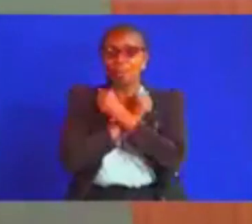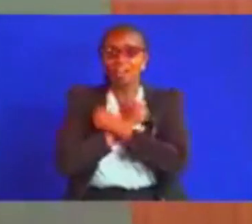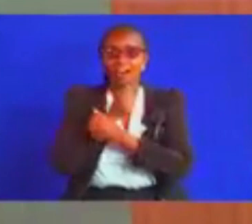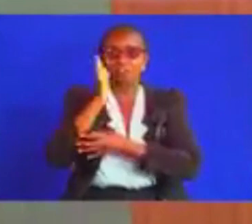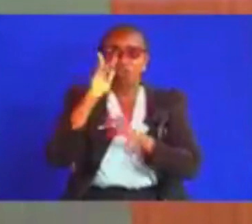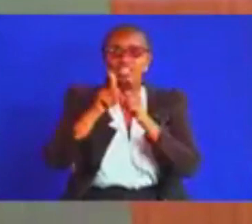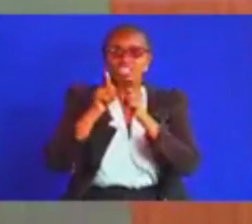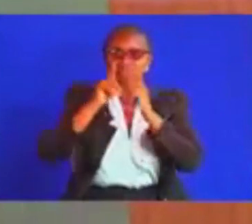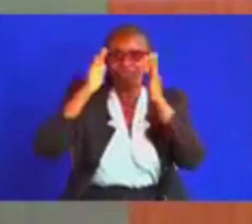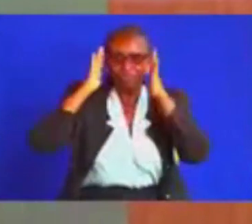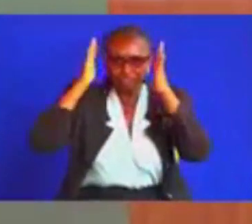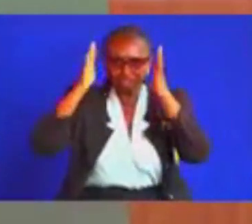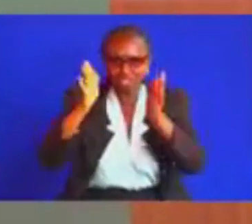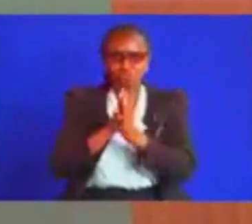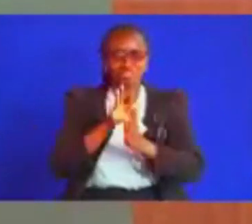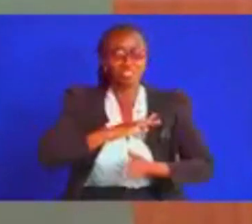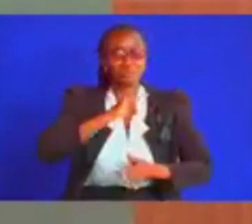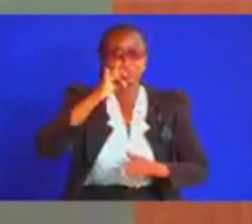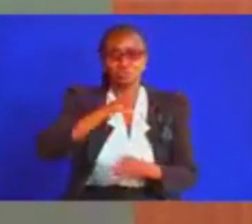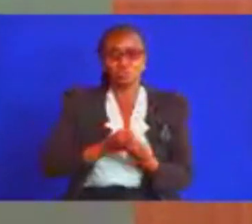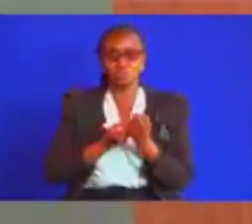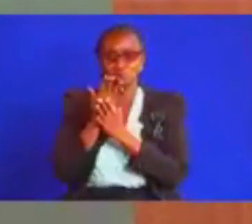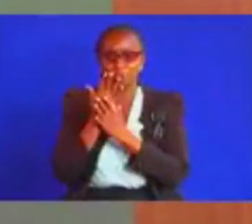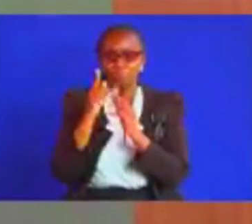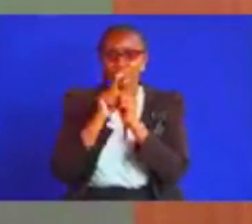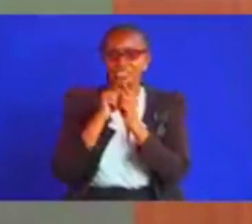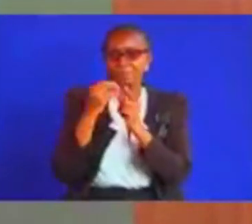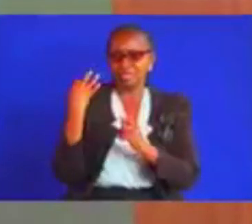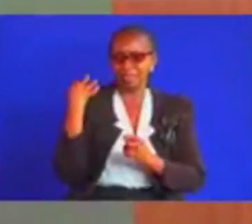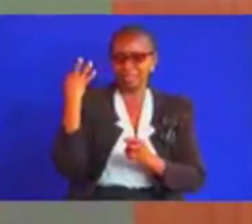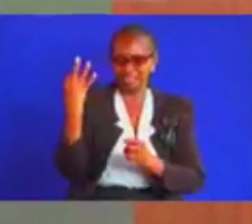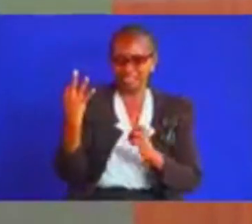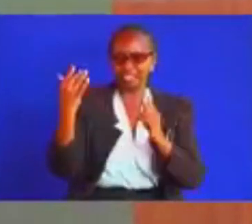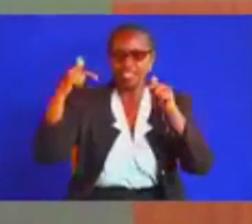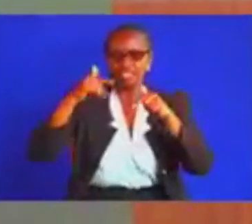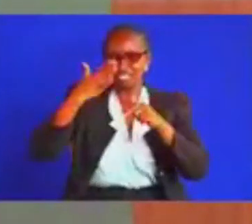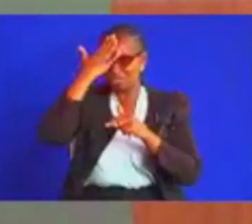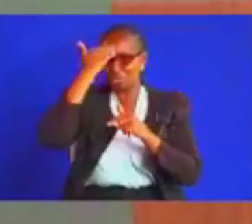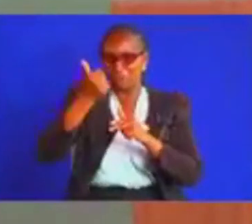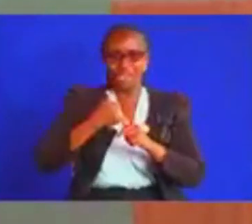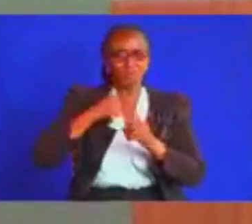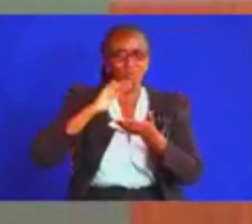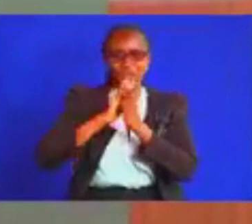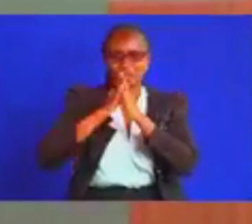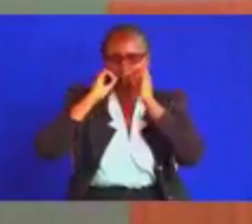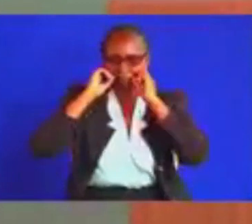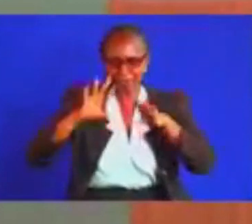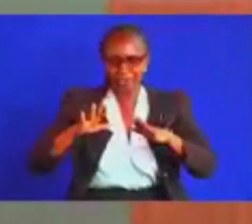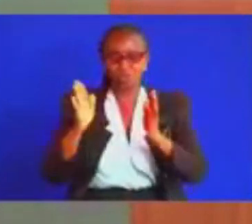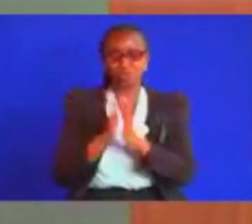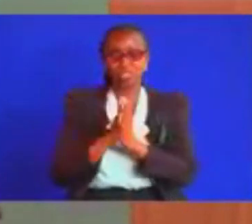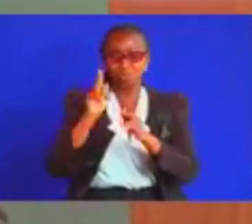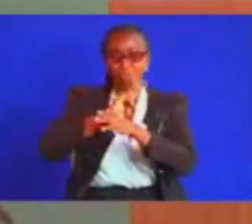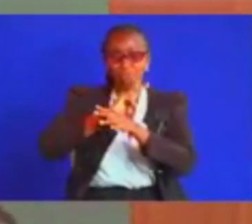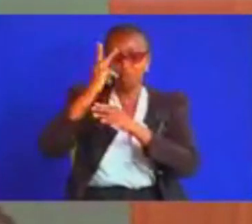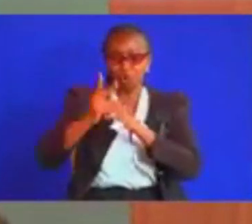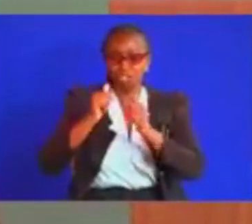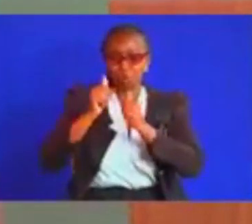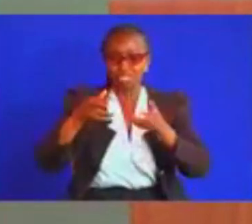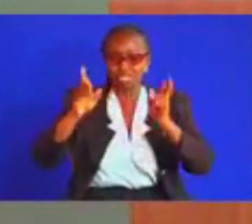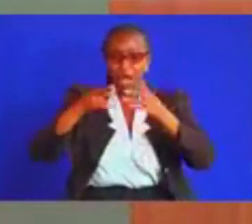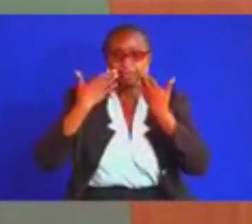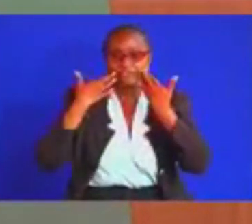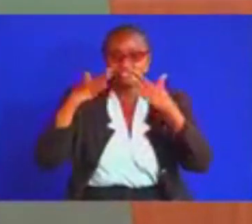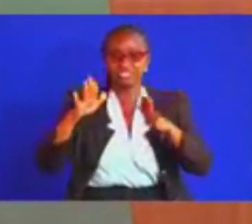are committed to our spiritual growth. And then number three, this is why I was so blessed by the dedication, the project that just happened.